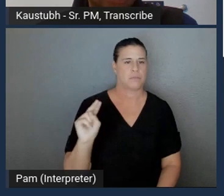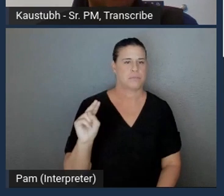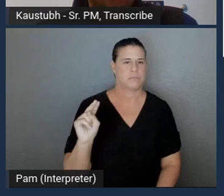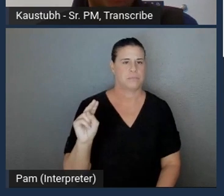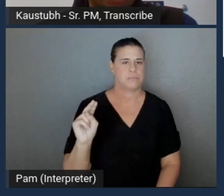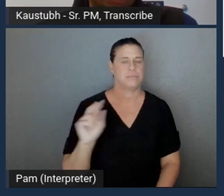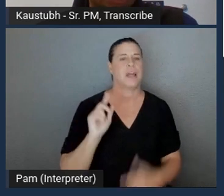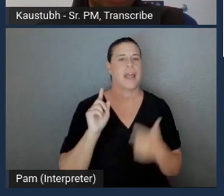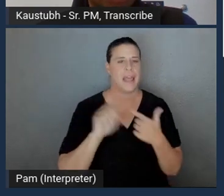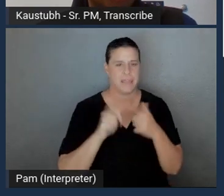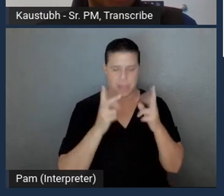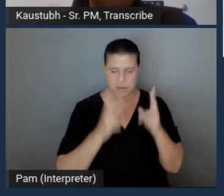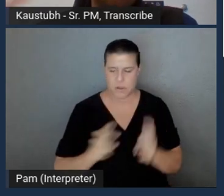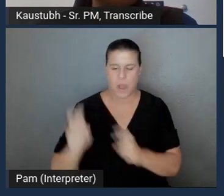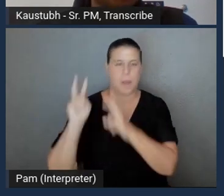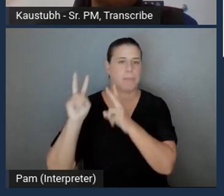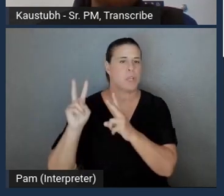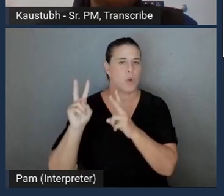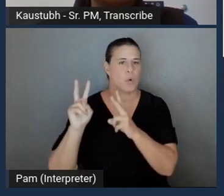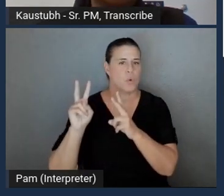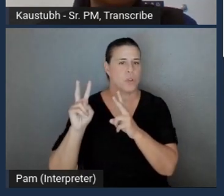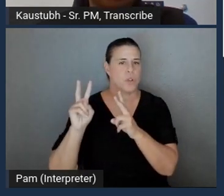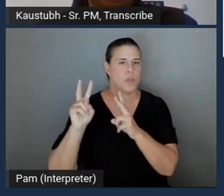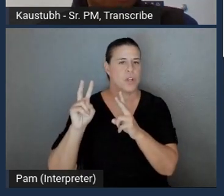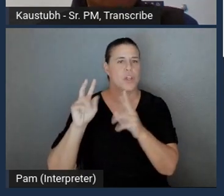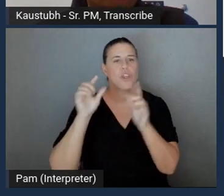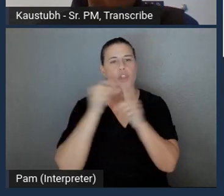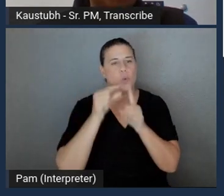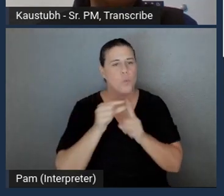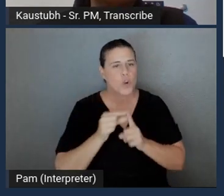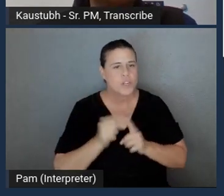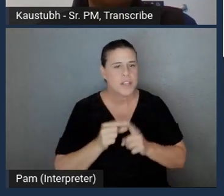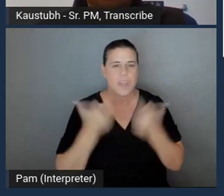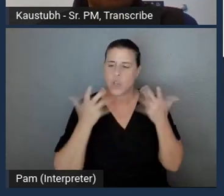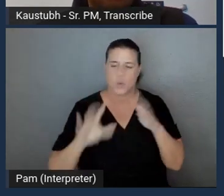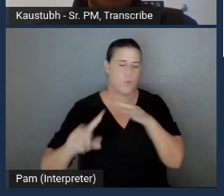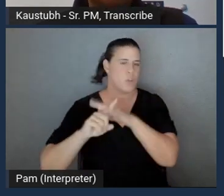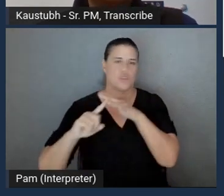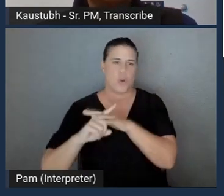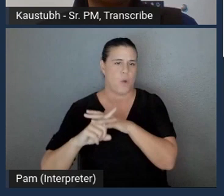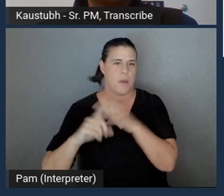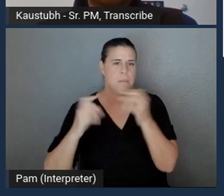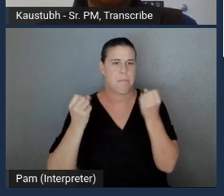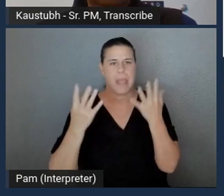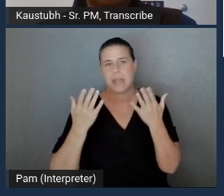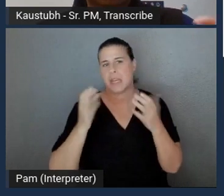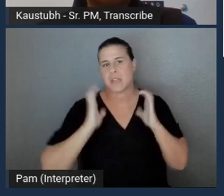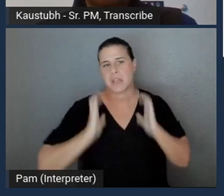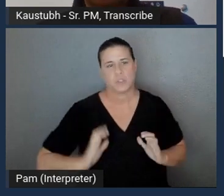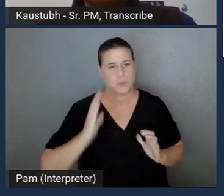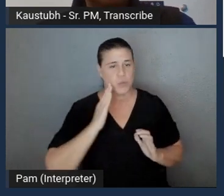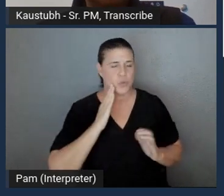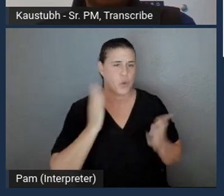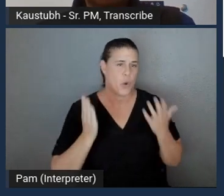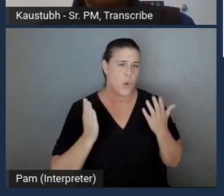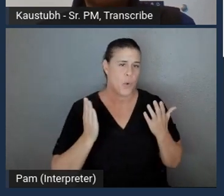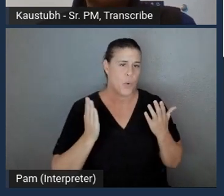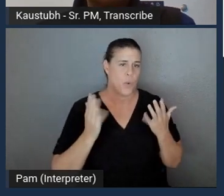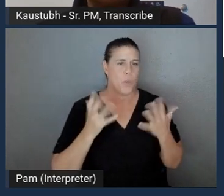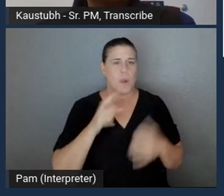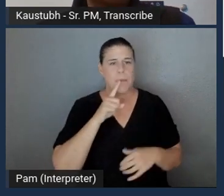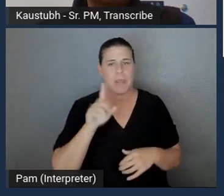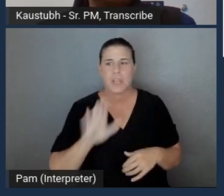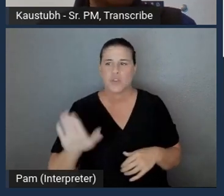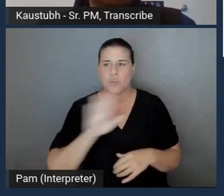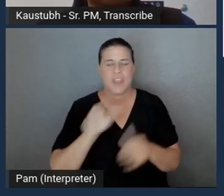then uploading a filter of words that you don't want showing up. A lot of maybe customers want to ensure they